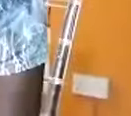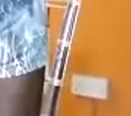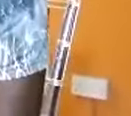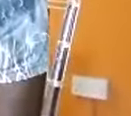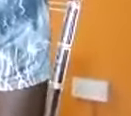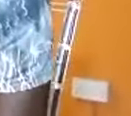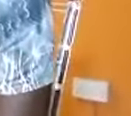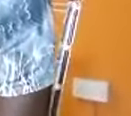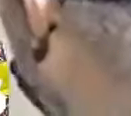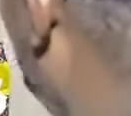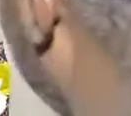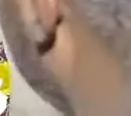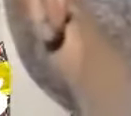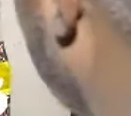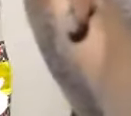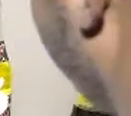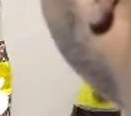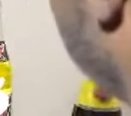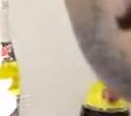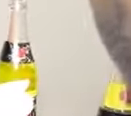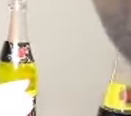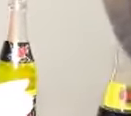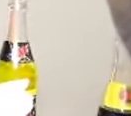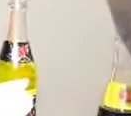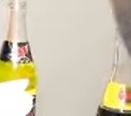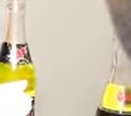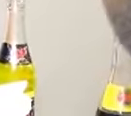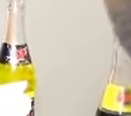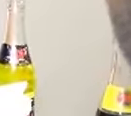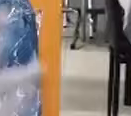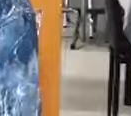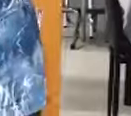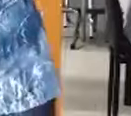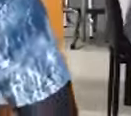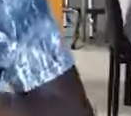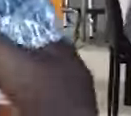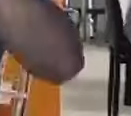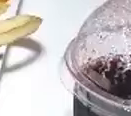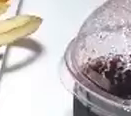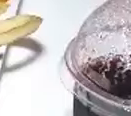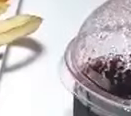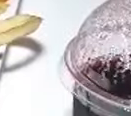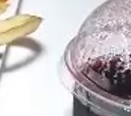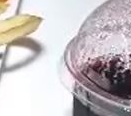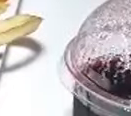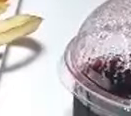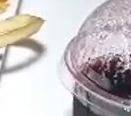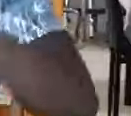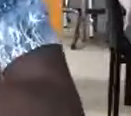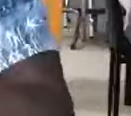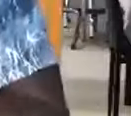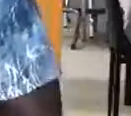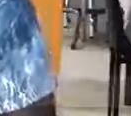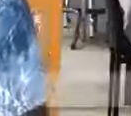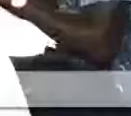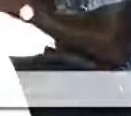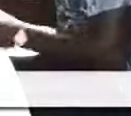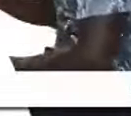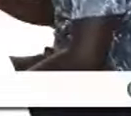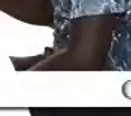dara ñi la domoro ka diaté boy janno circus restaurant té say nako be ni na dimbal ni mba domoro ka la